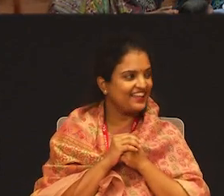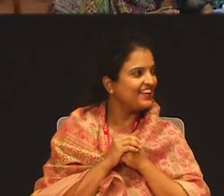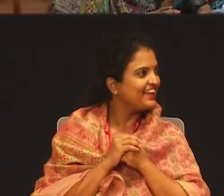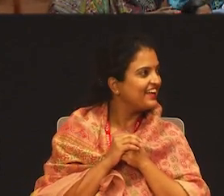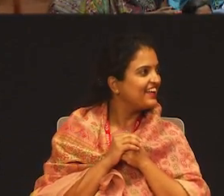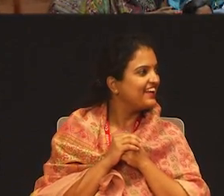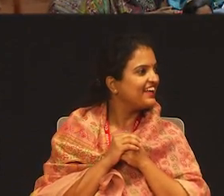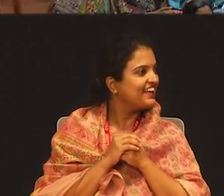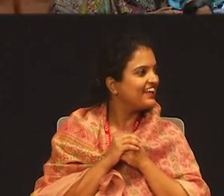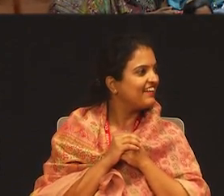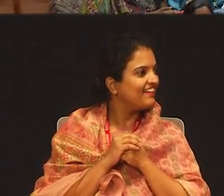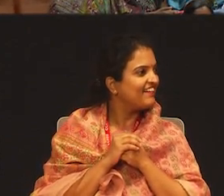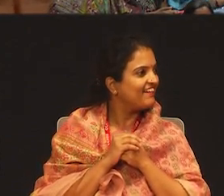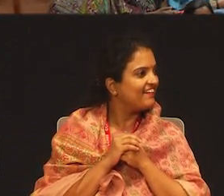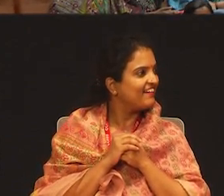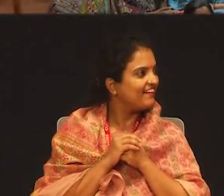So,